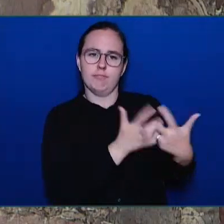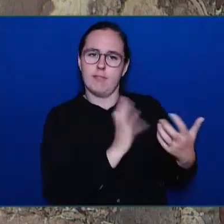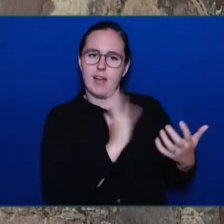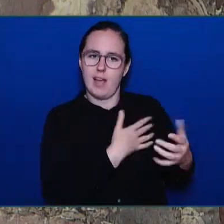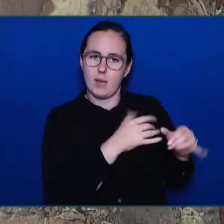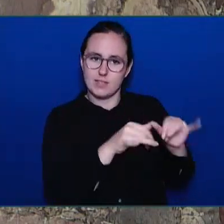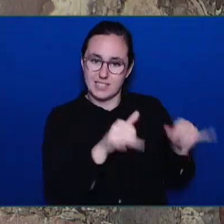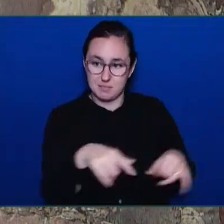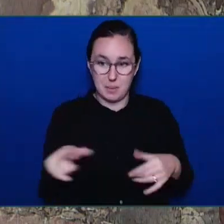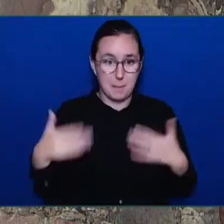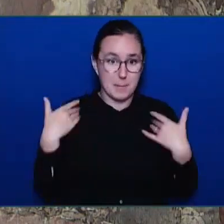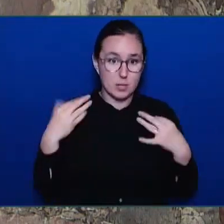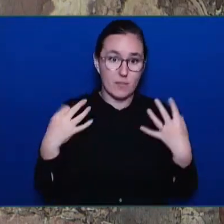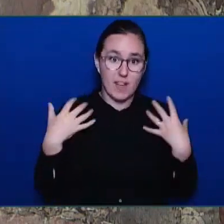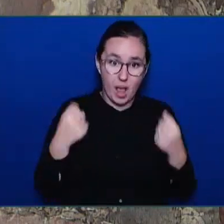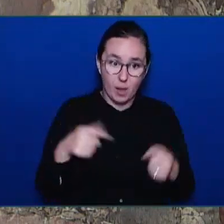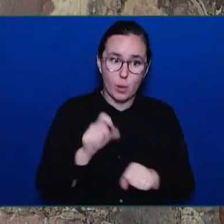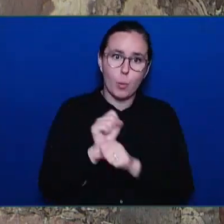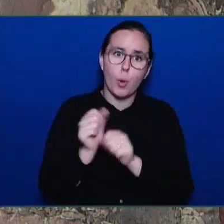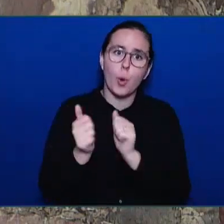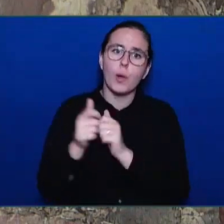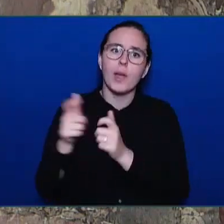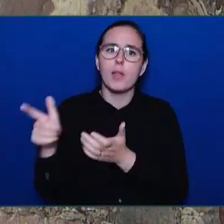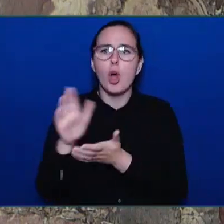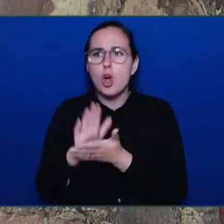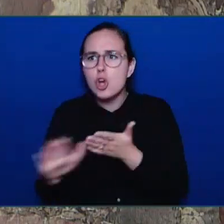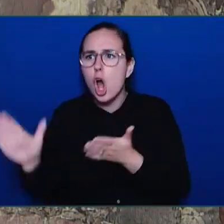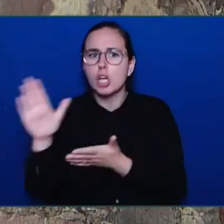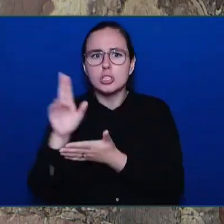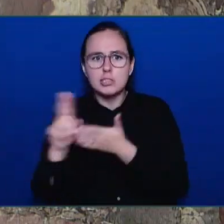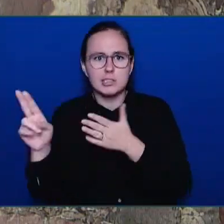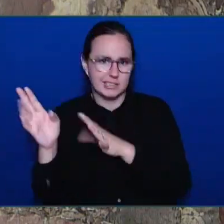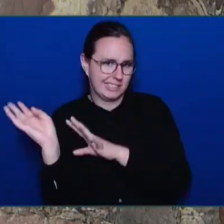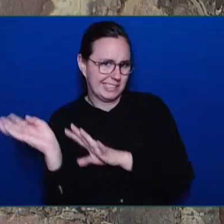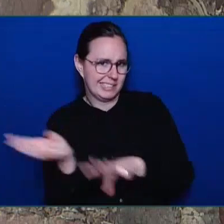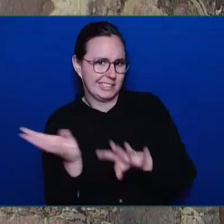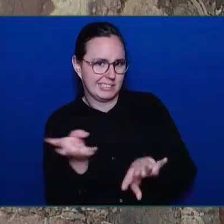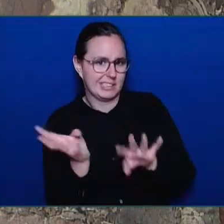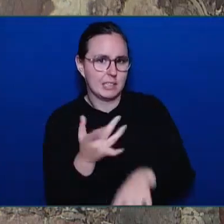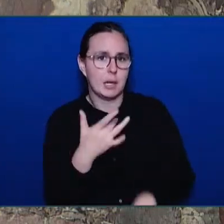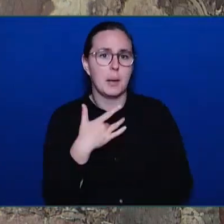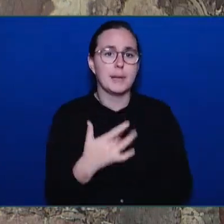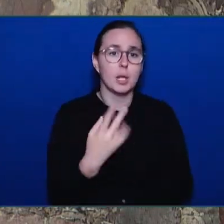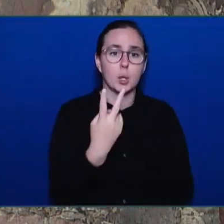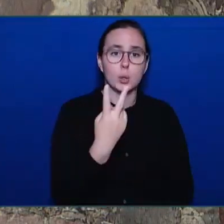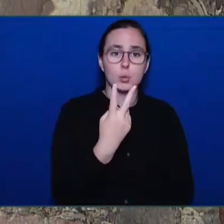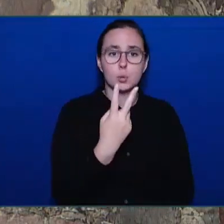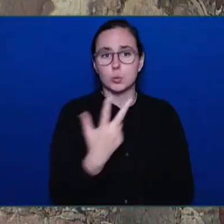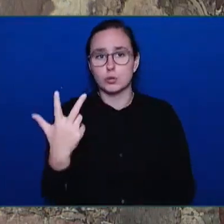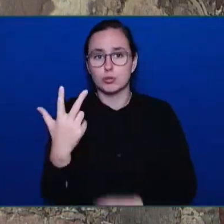into the system, a target of as little as 3 months to get them into the system.